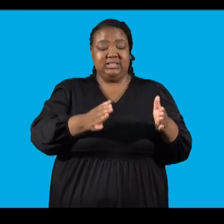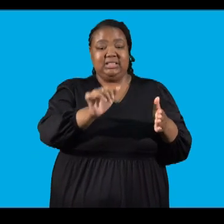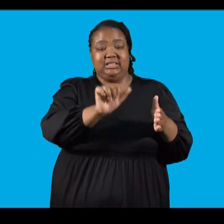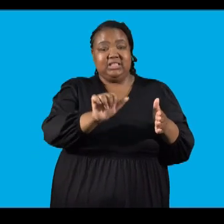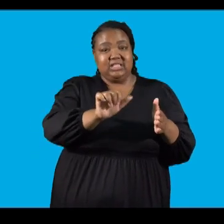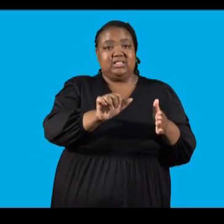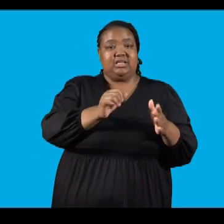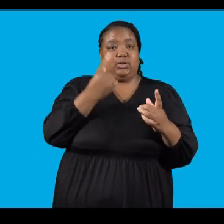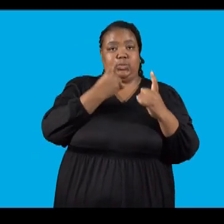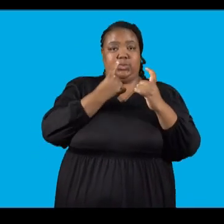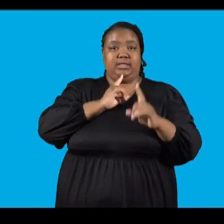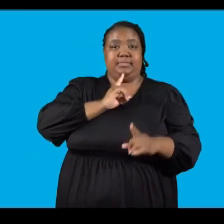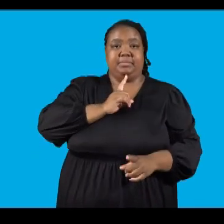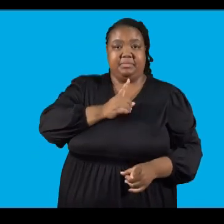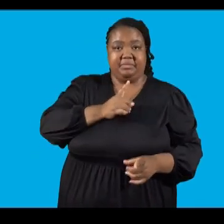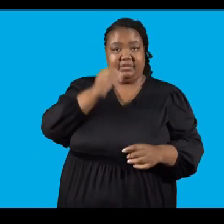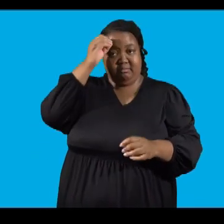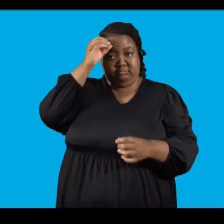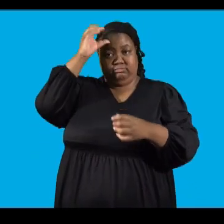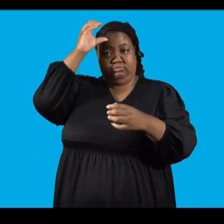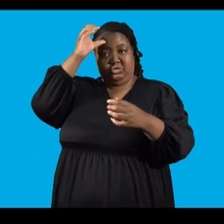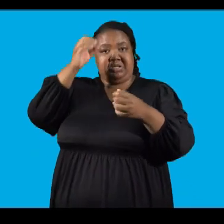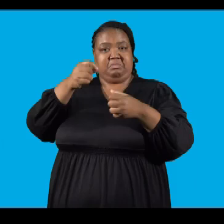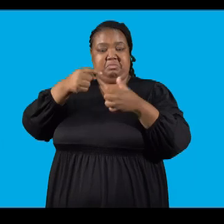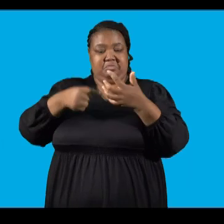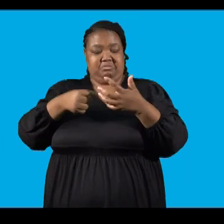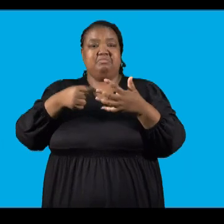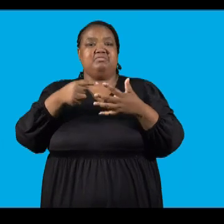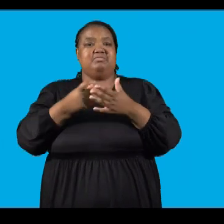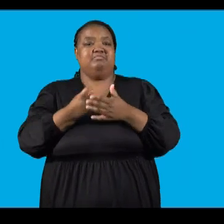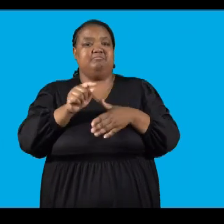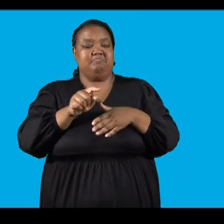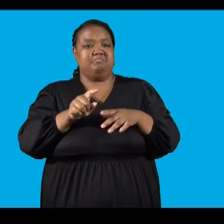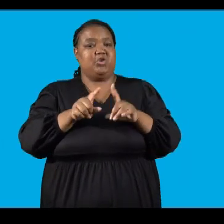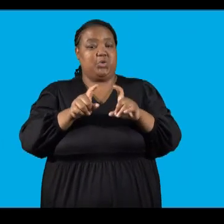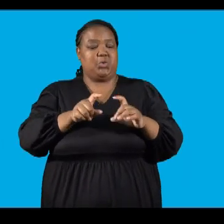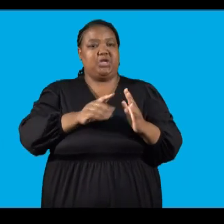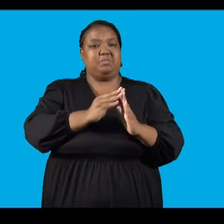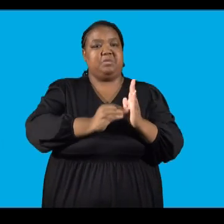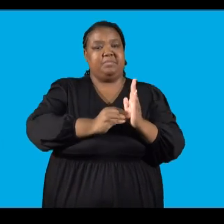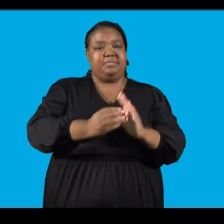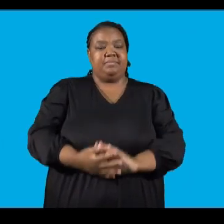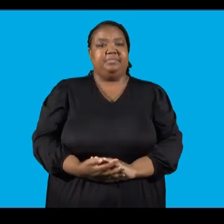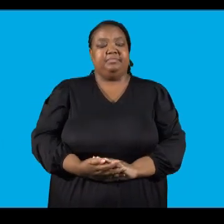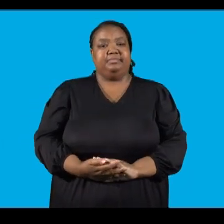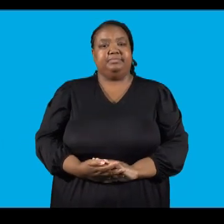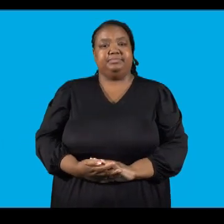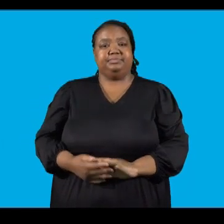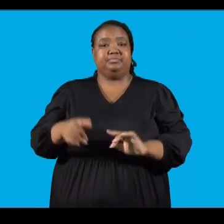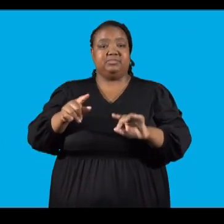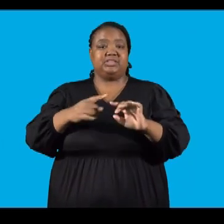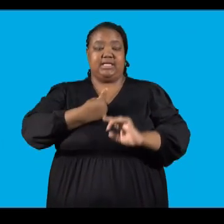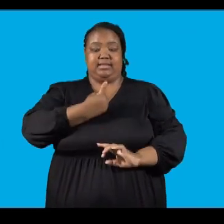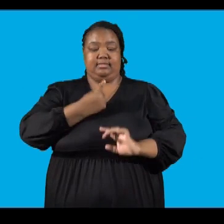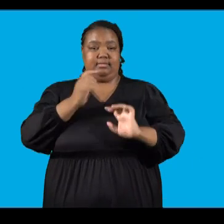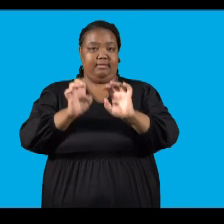A questions, because this is where the testing of concepts takes place. And